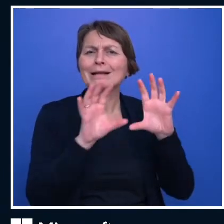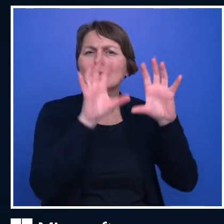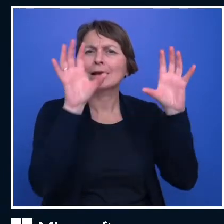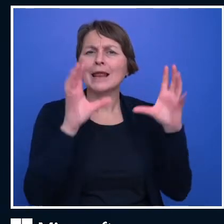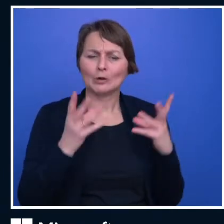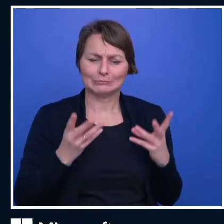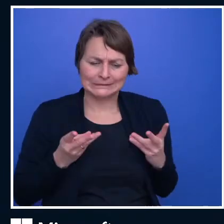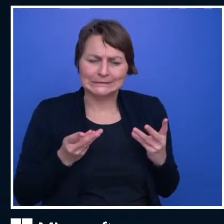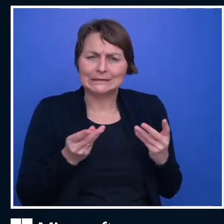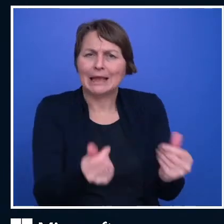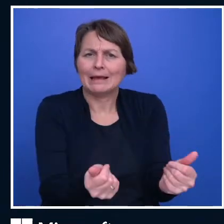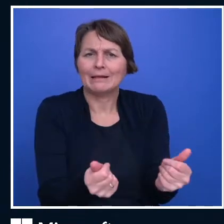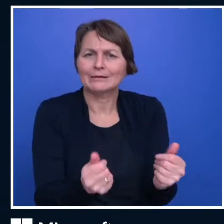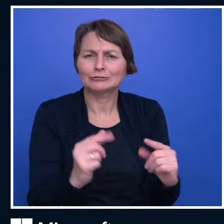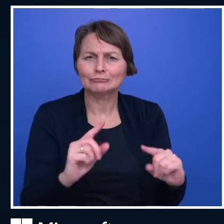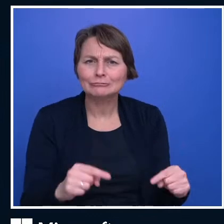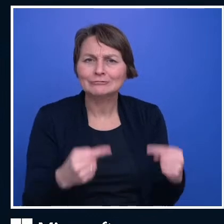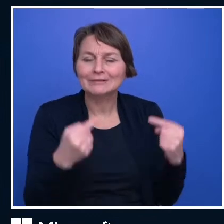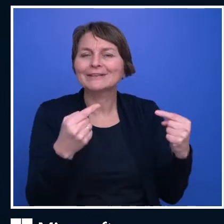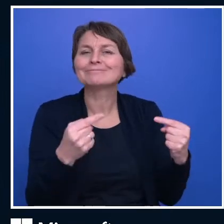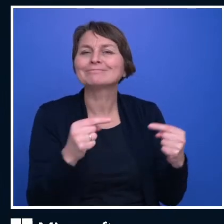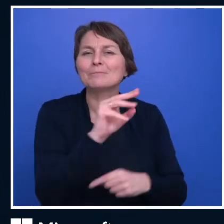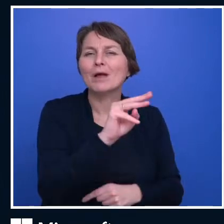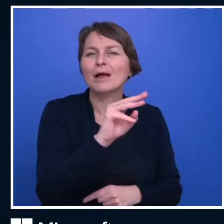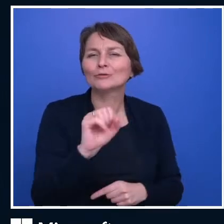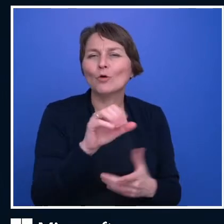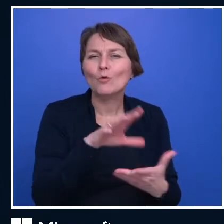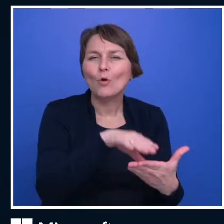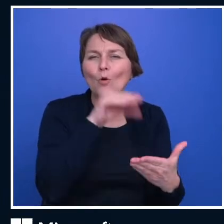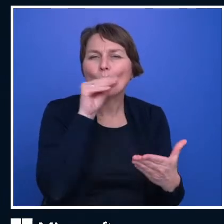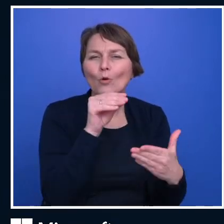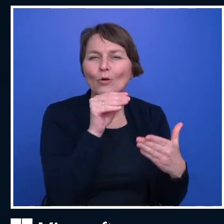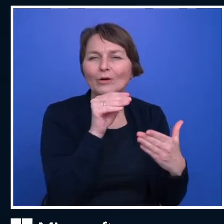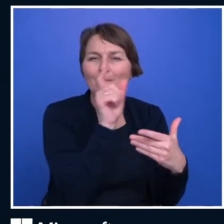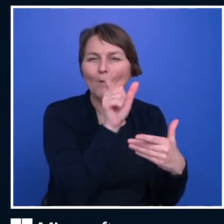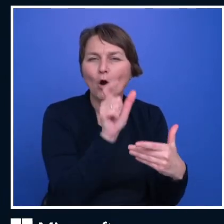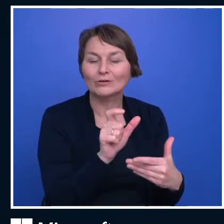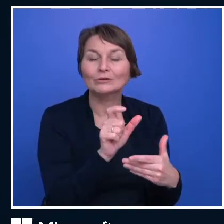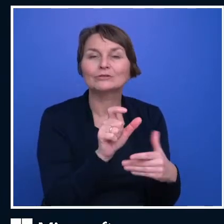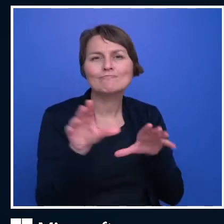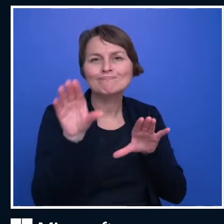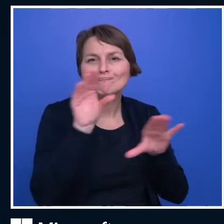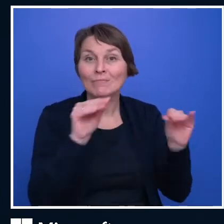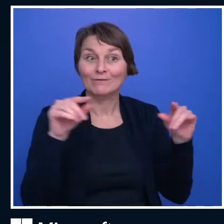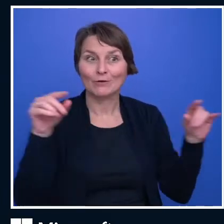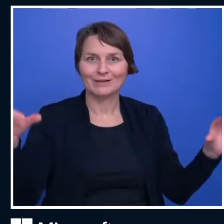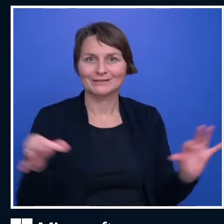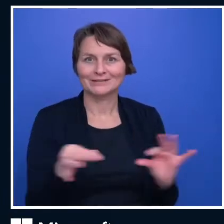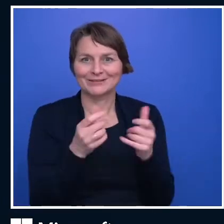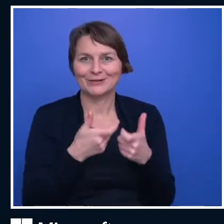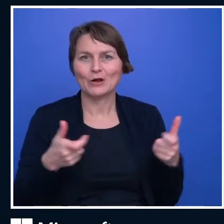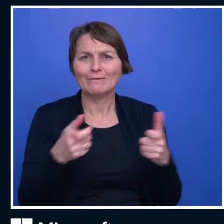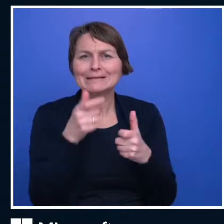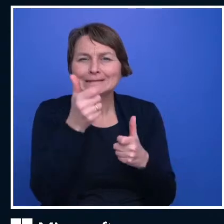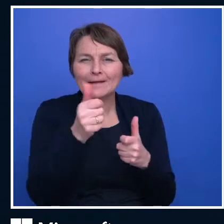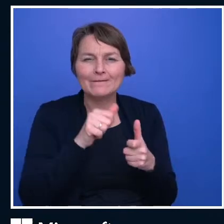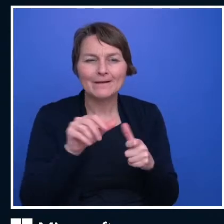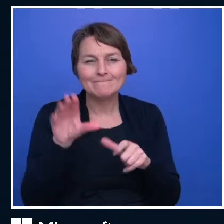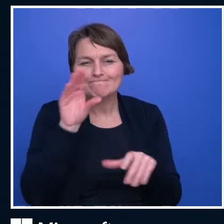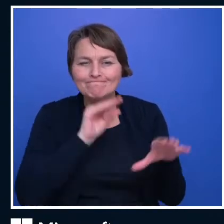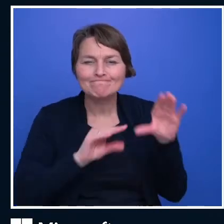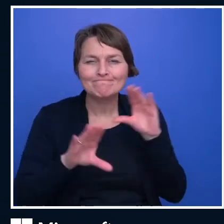of Microsoft Learn modules that we have put together specifically for this conference that you can go through. And if you complete them, you get onto